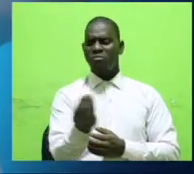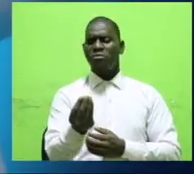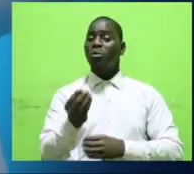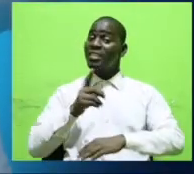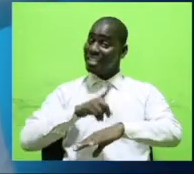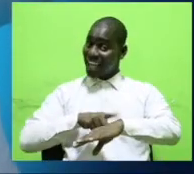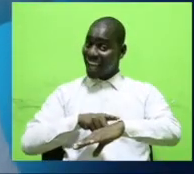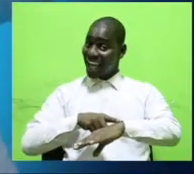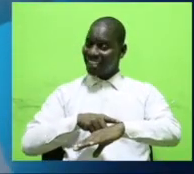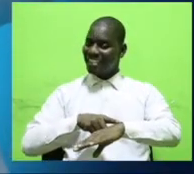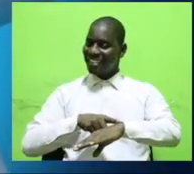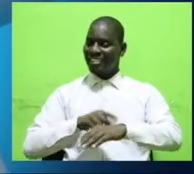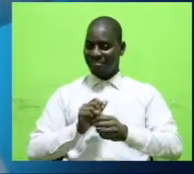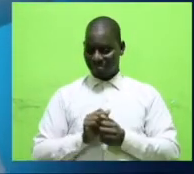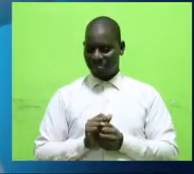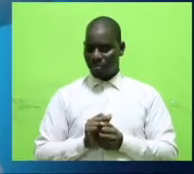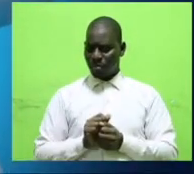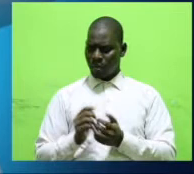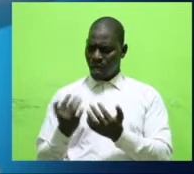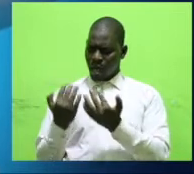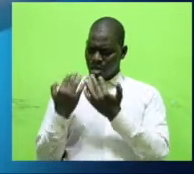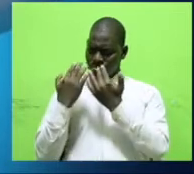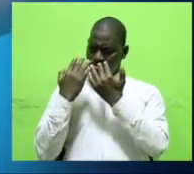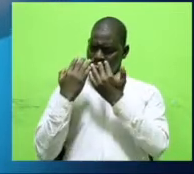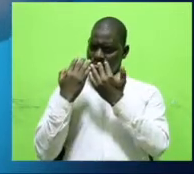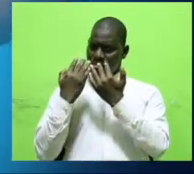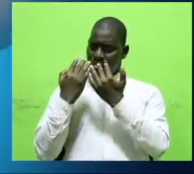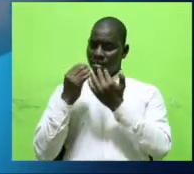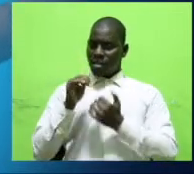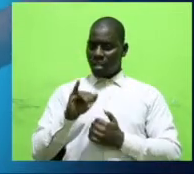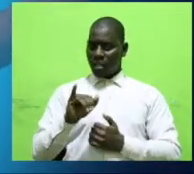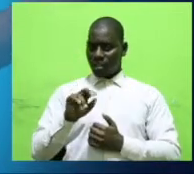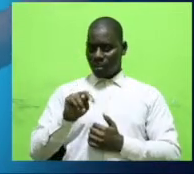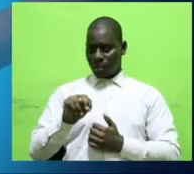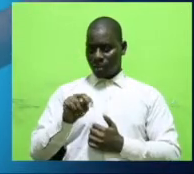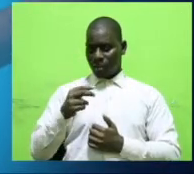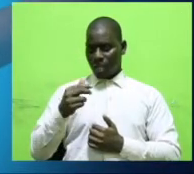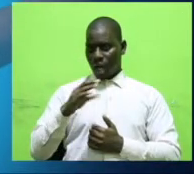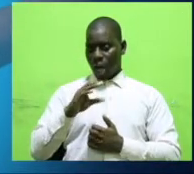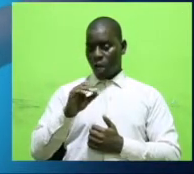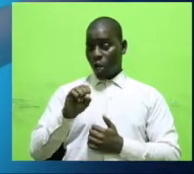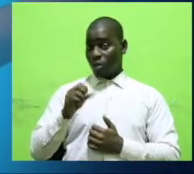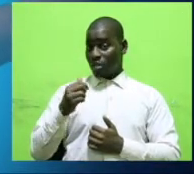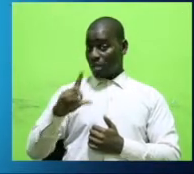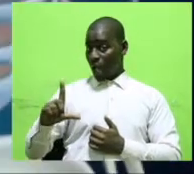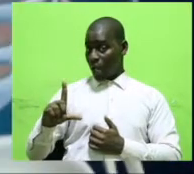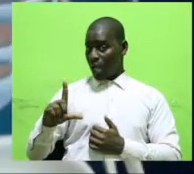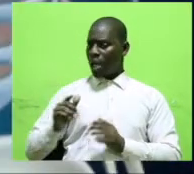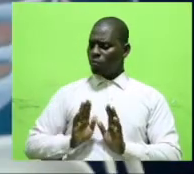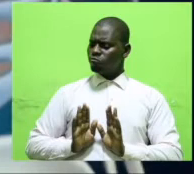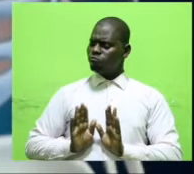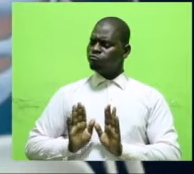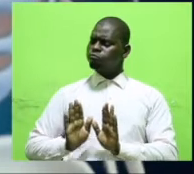few seconds if you want to. The external intercostal muscles contract and pull